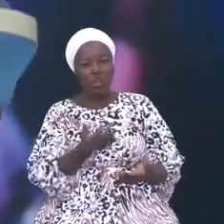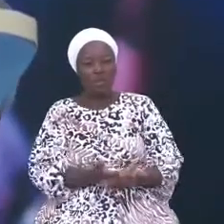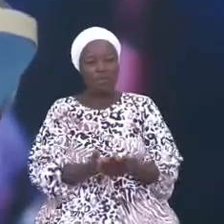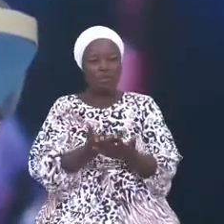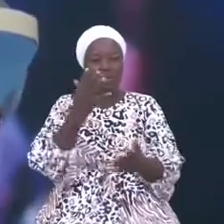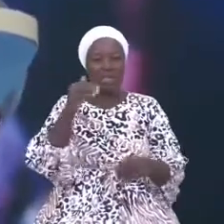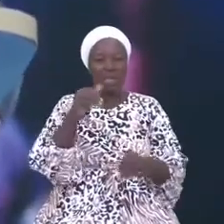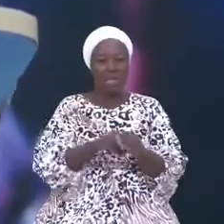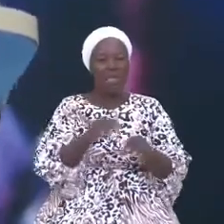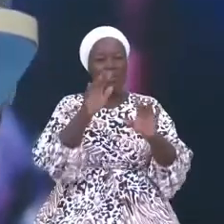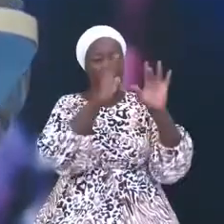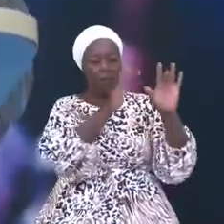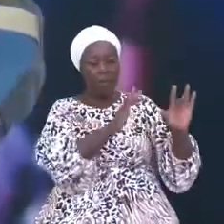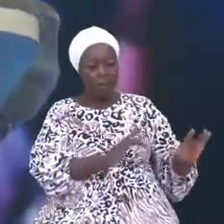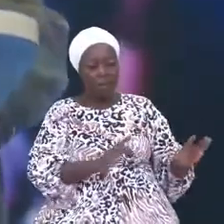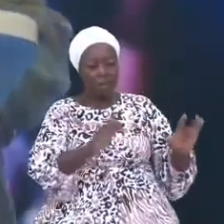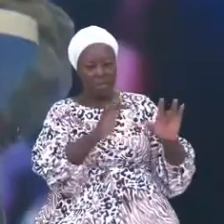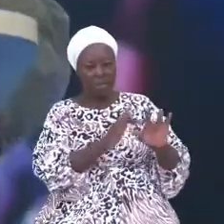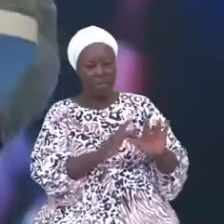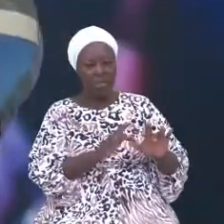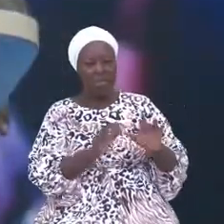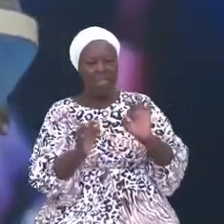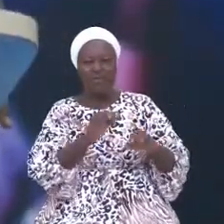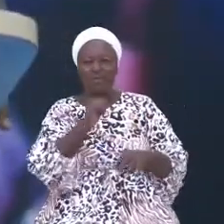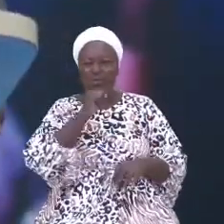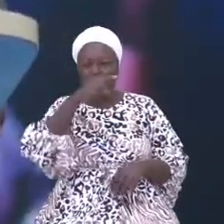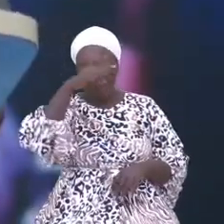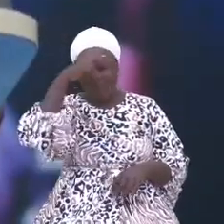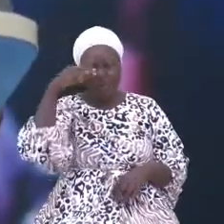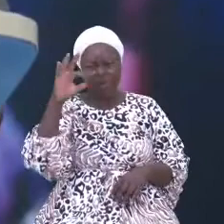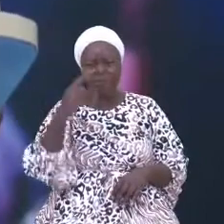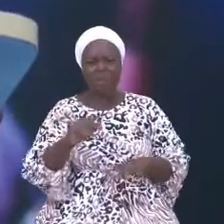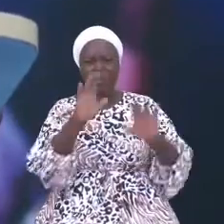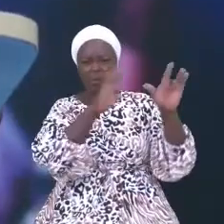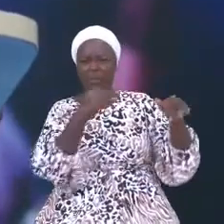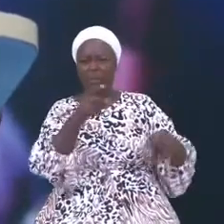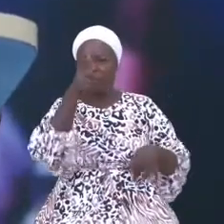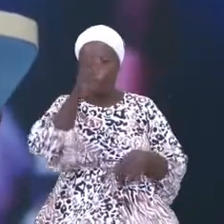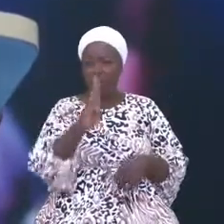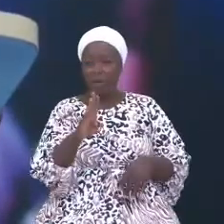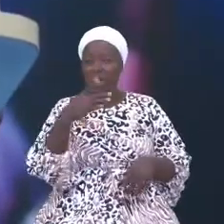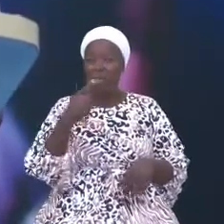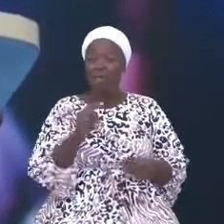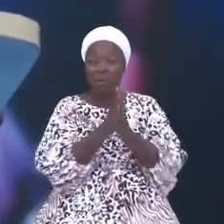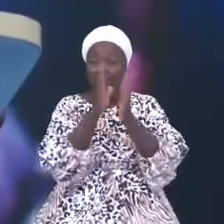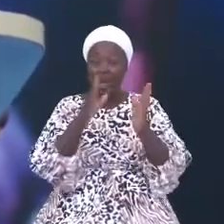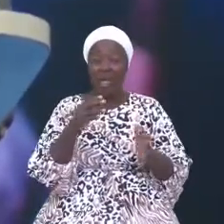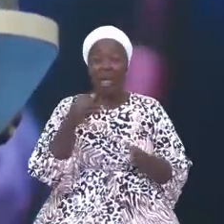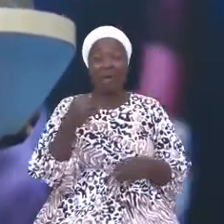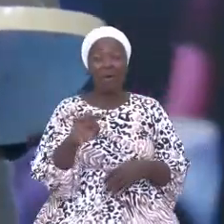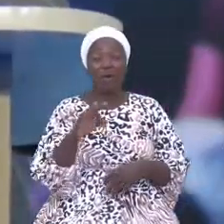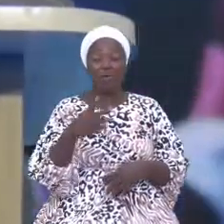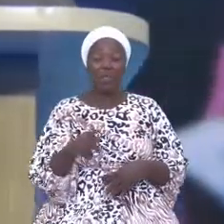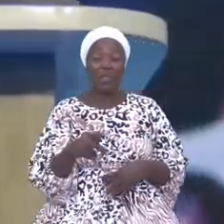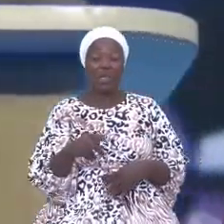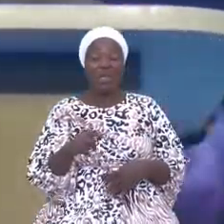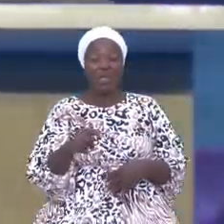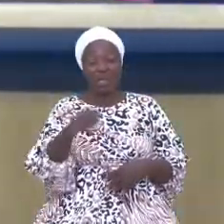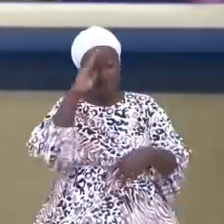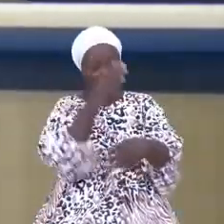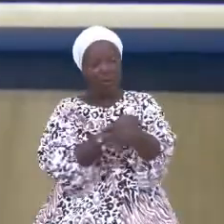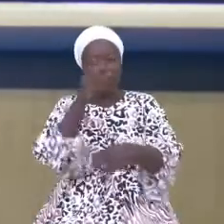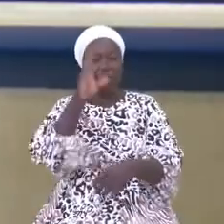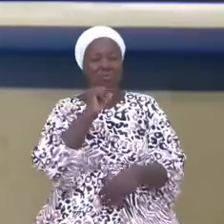in mercy, were it not for the mercy of God, the mediation of the mediator would not have reached you.